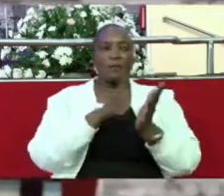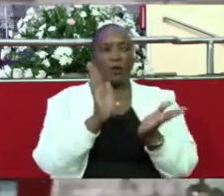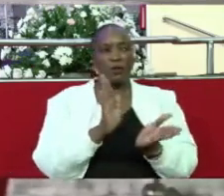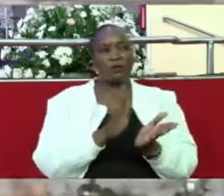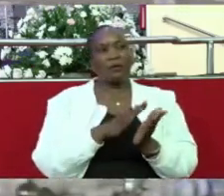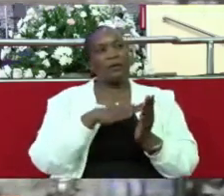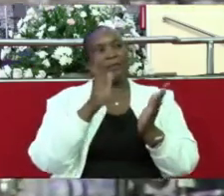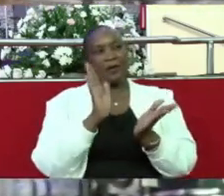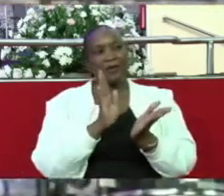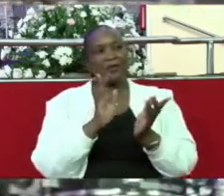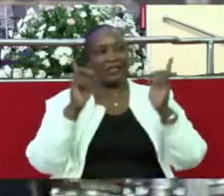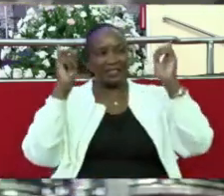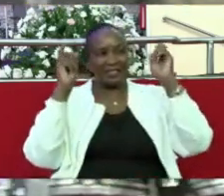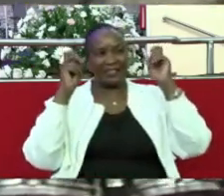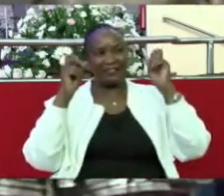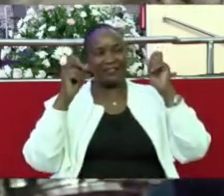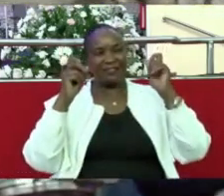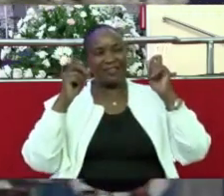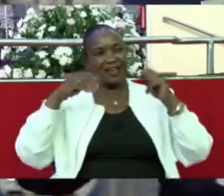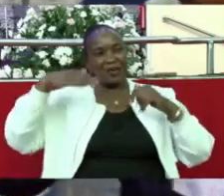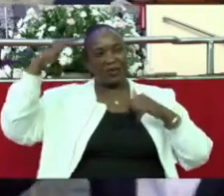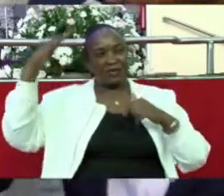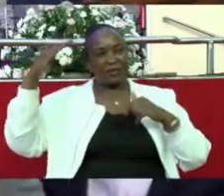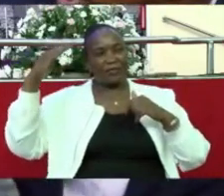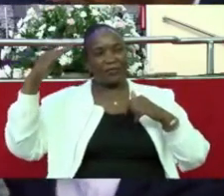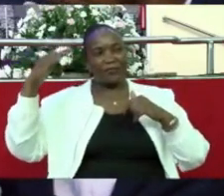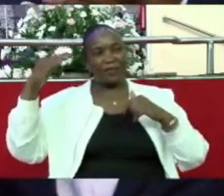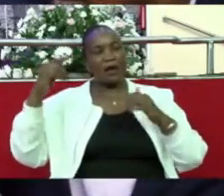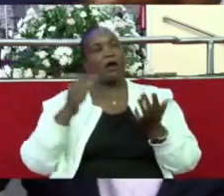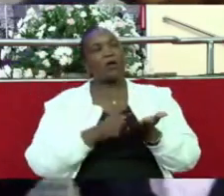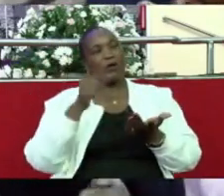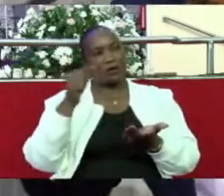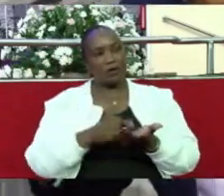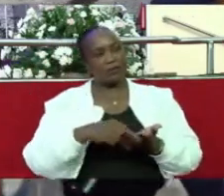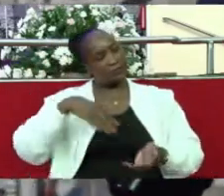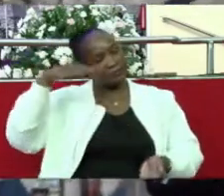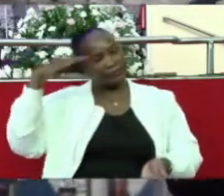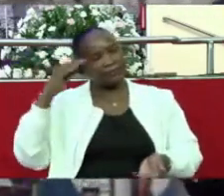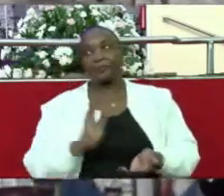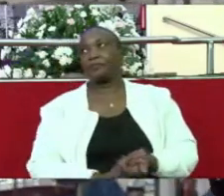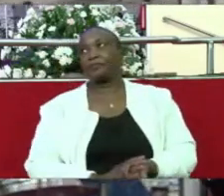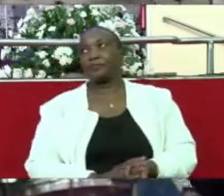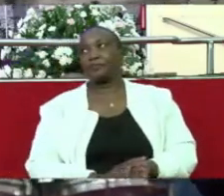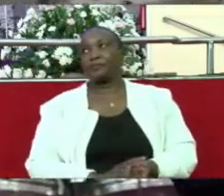That the Lord would want to be there for you. That even though things are changing